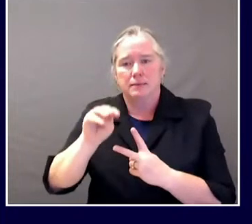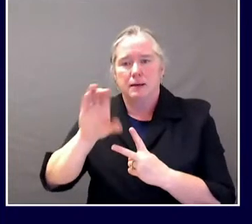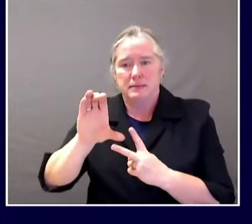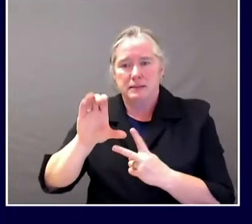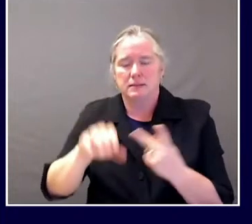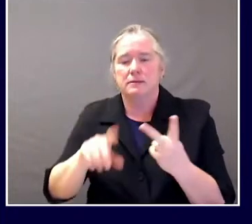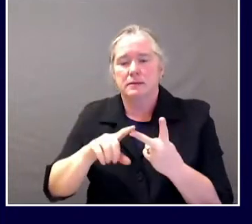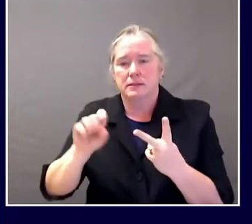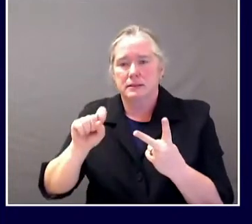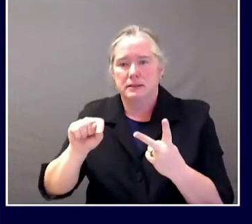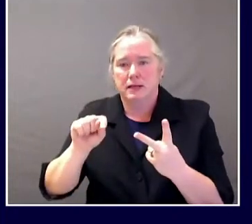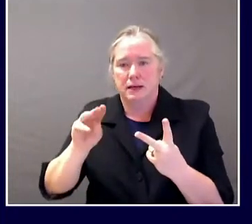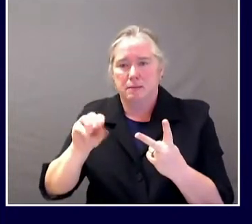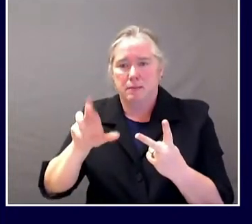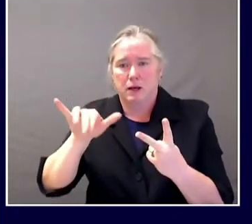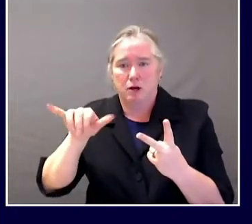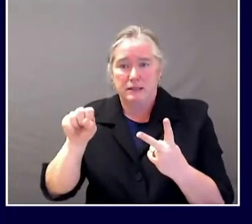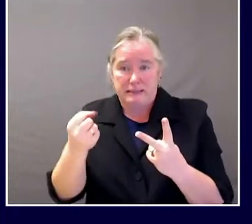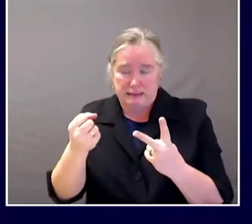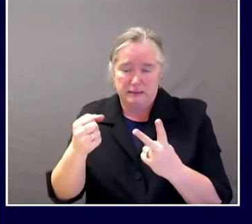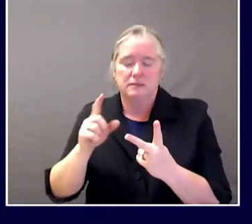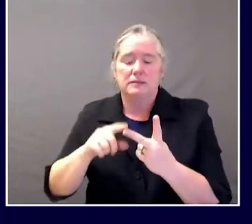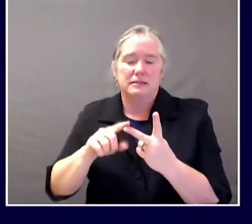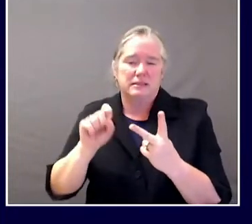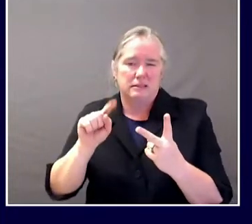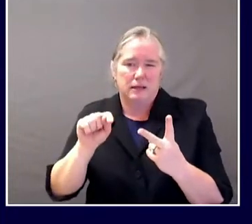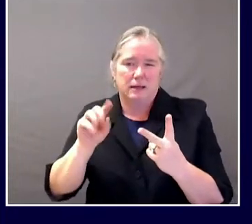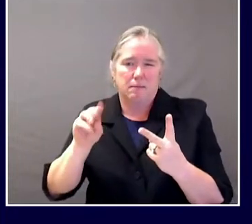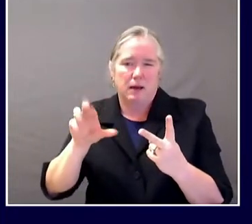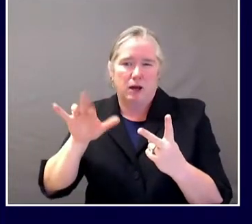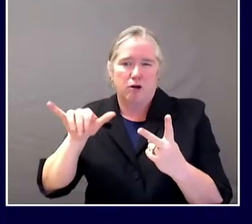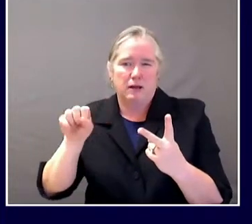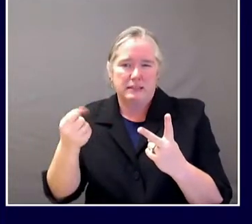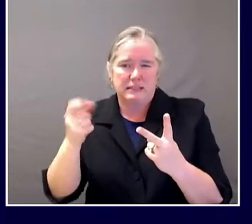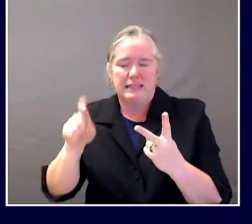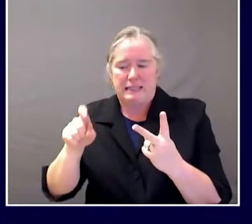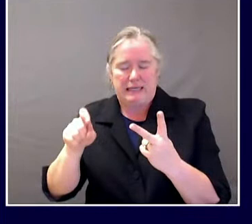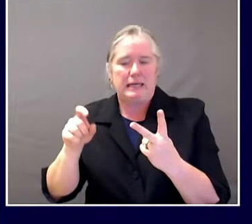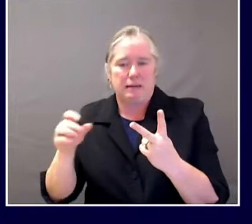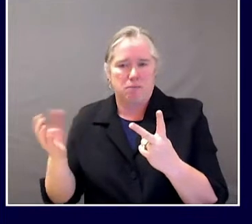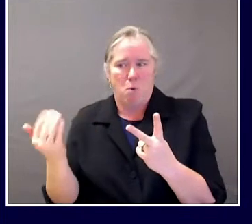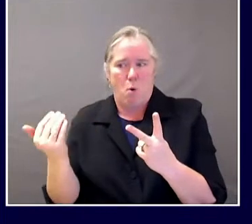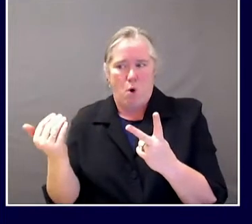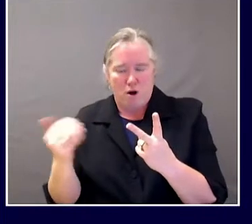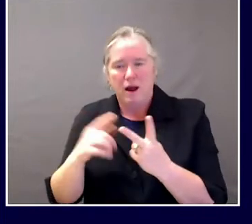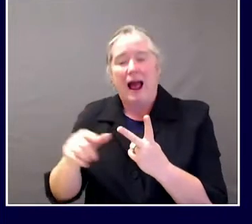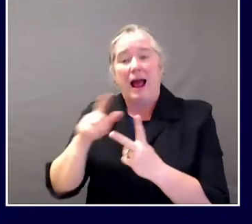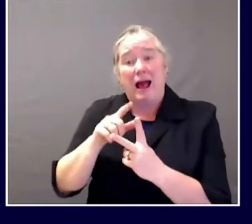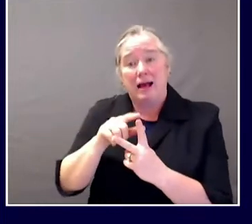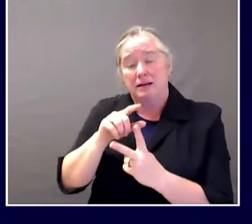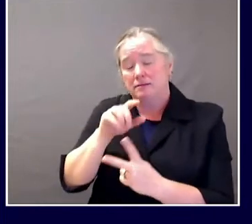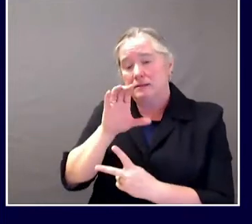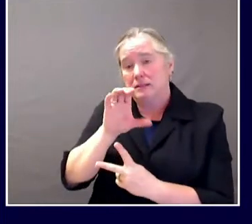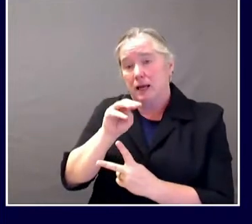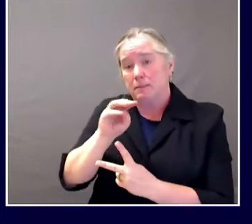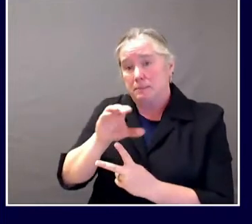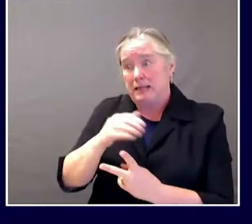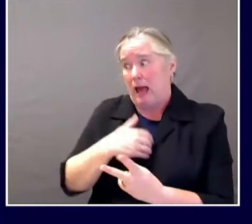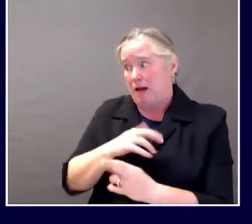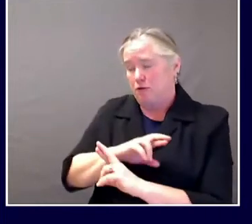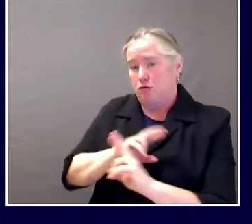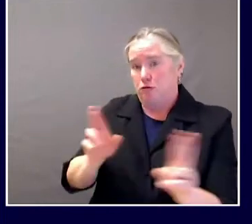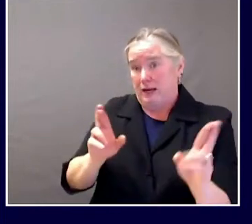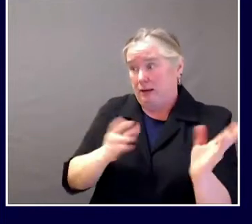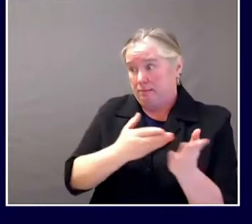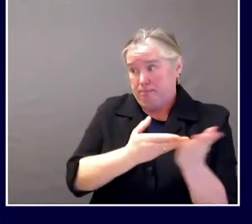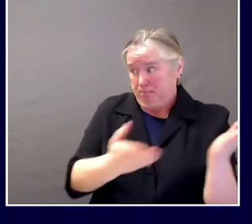St. Mary's needed some additional doses, and Central Maine Medical Center was ready and able to vaccinate further healthcare providers. So that's where